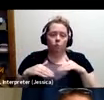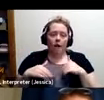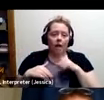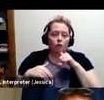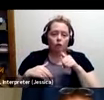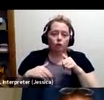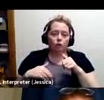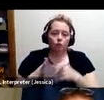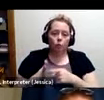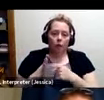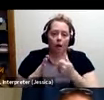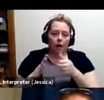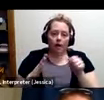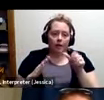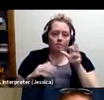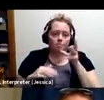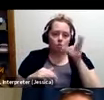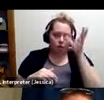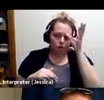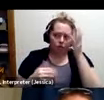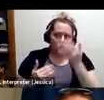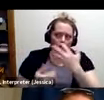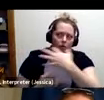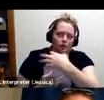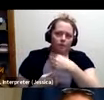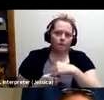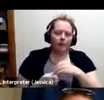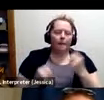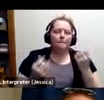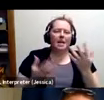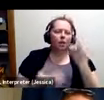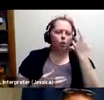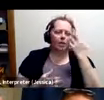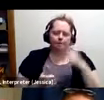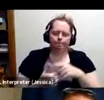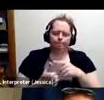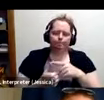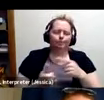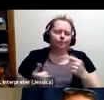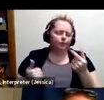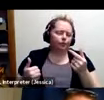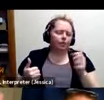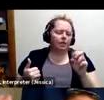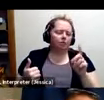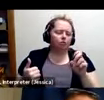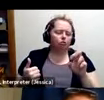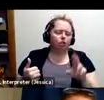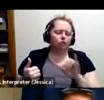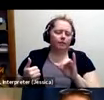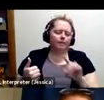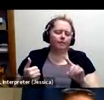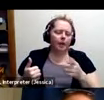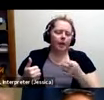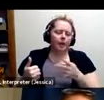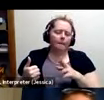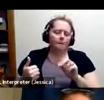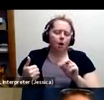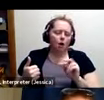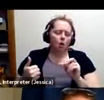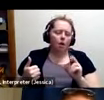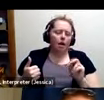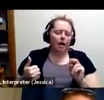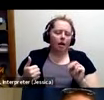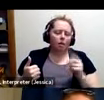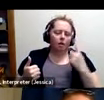For lots of different reasons. One is that a lot of our young people's gender identity and pronouns and names are changing all